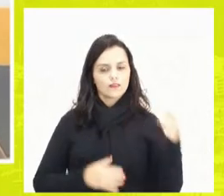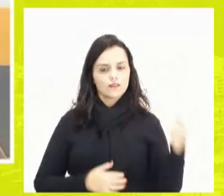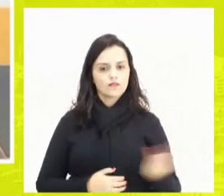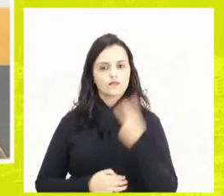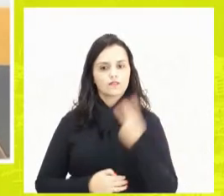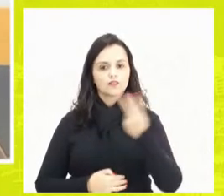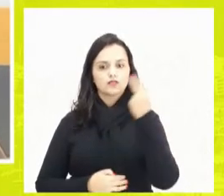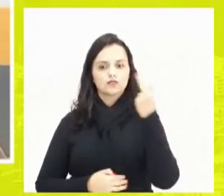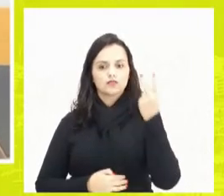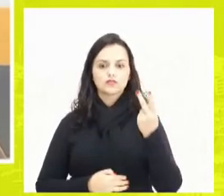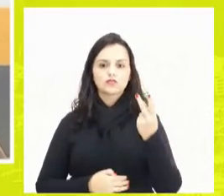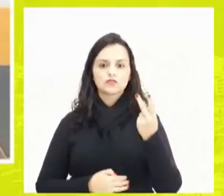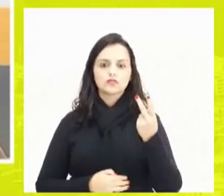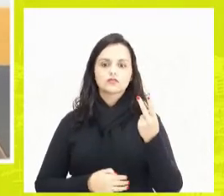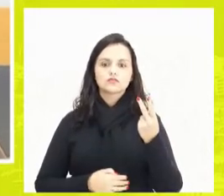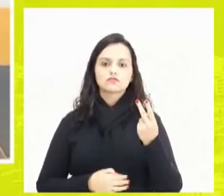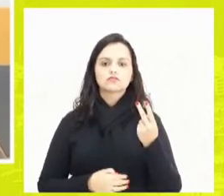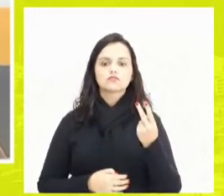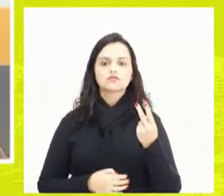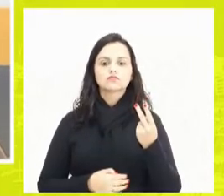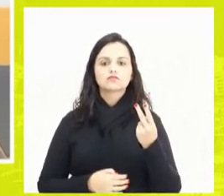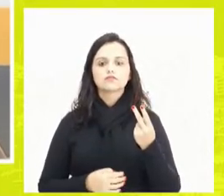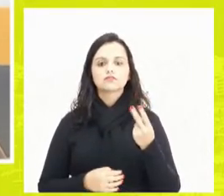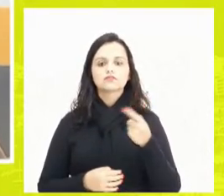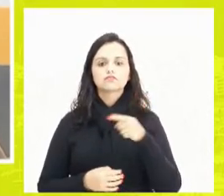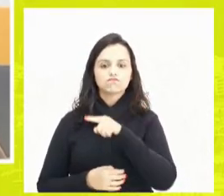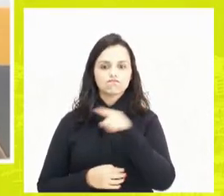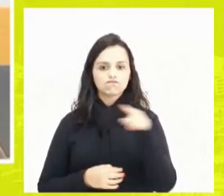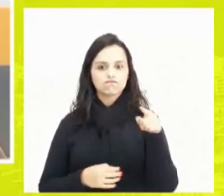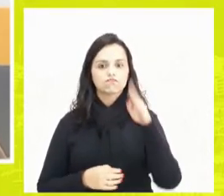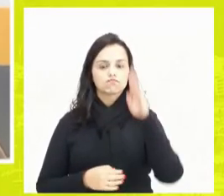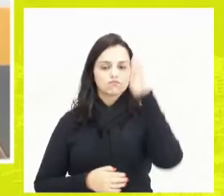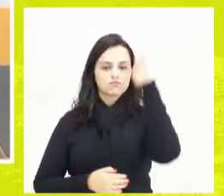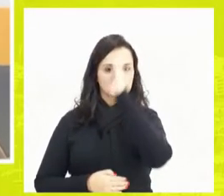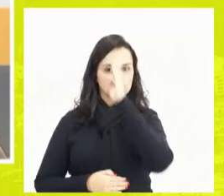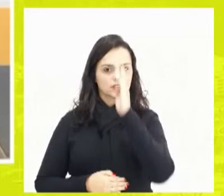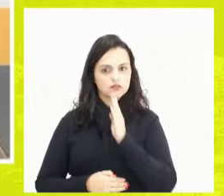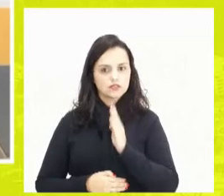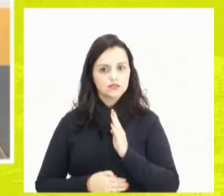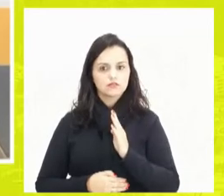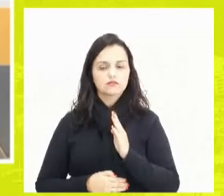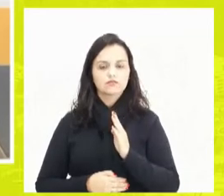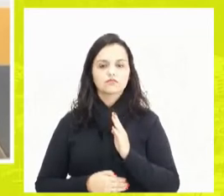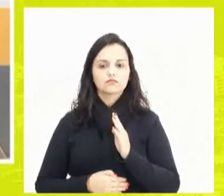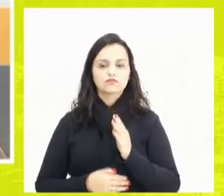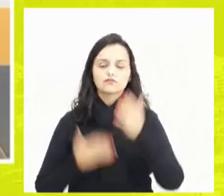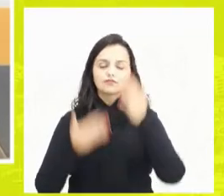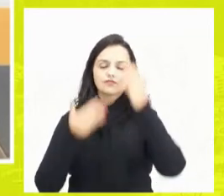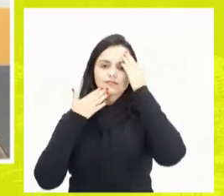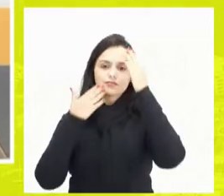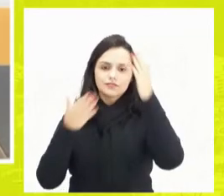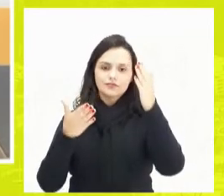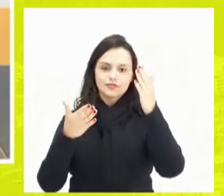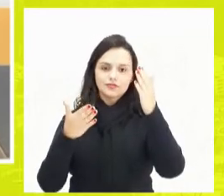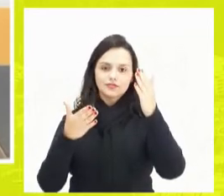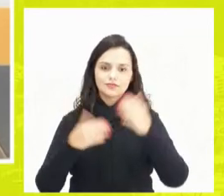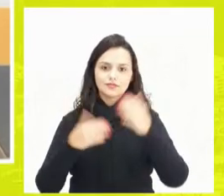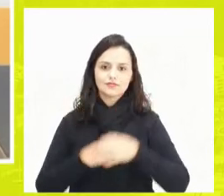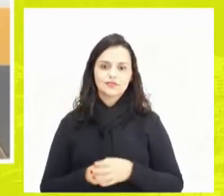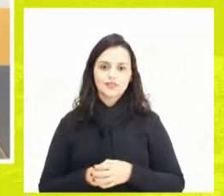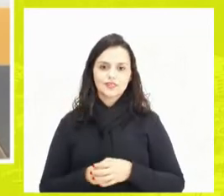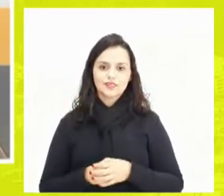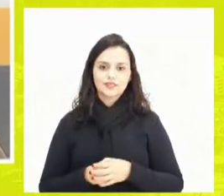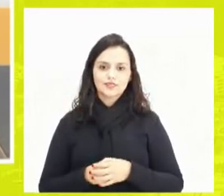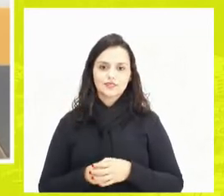making giving legitimacy to the production that it deserves in brazil so